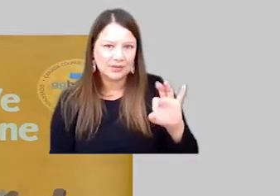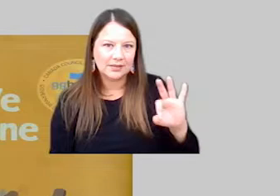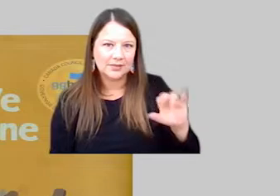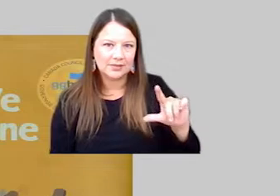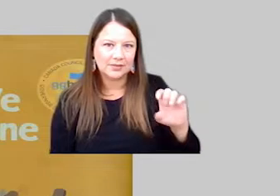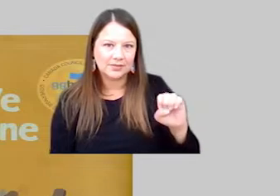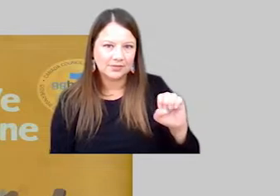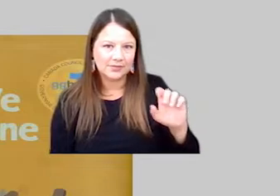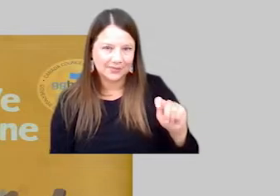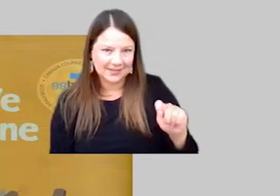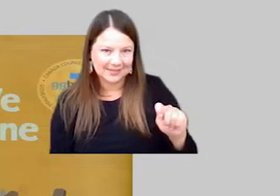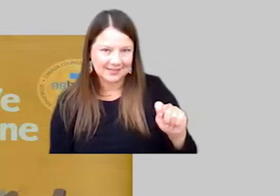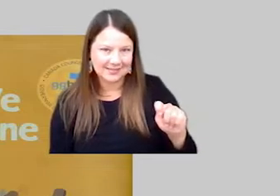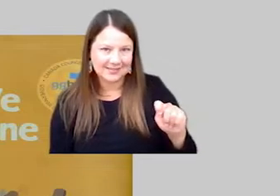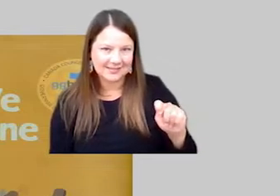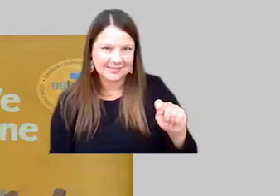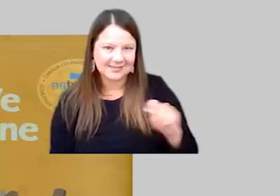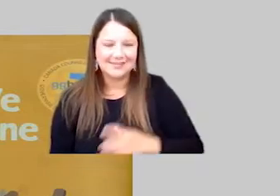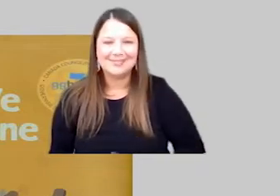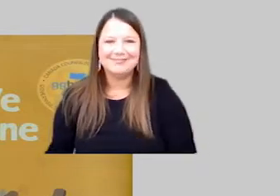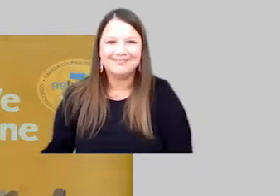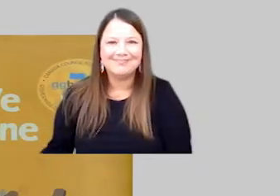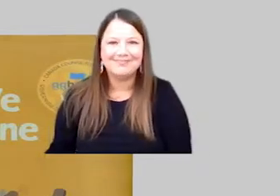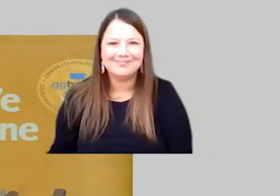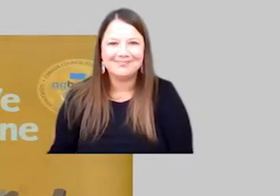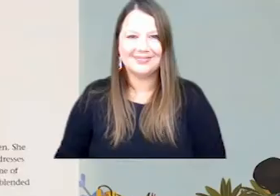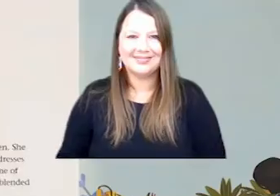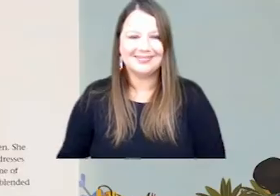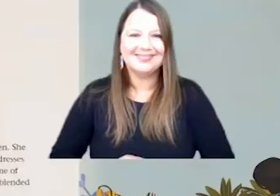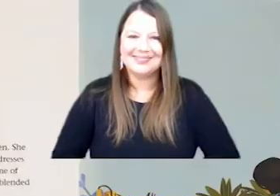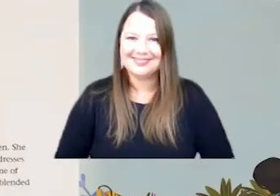Illustrated by Julie Flett.